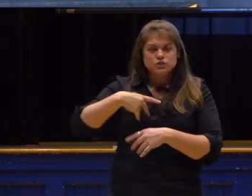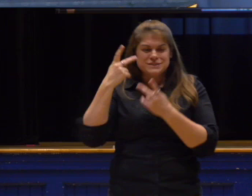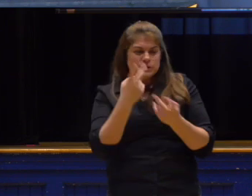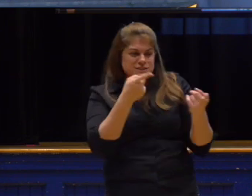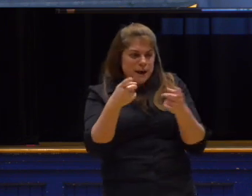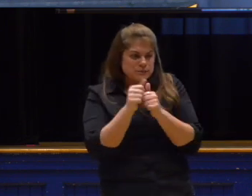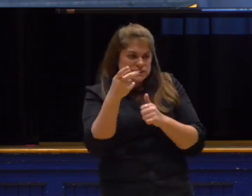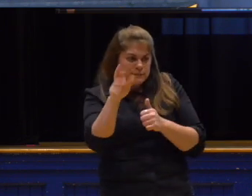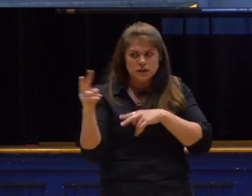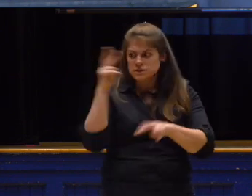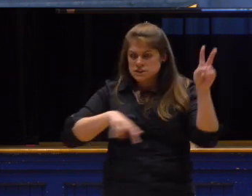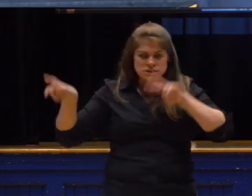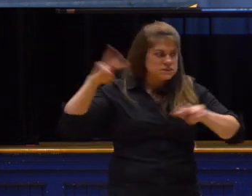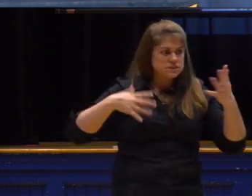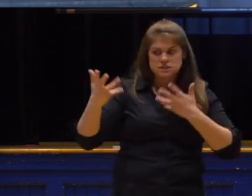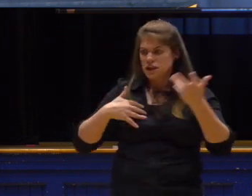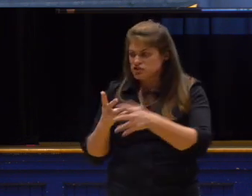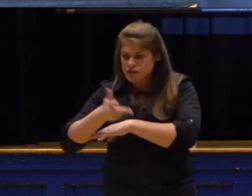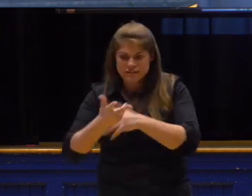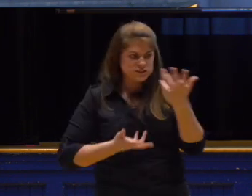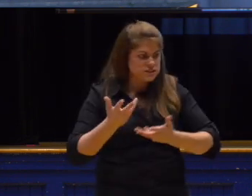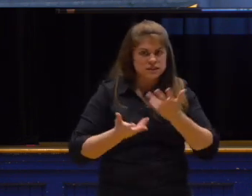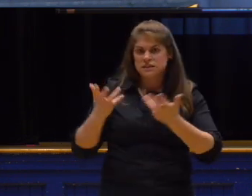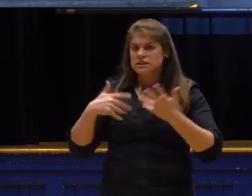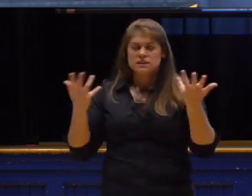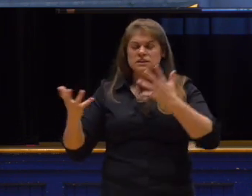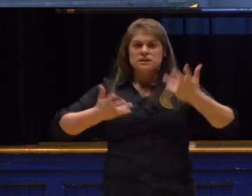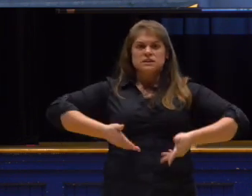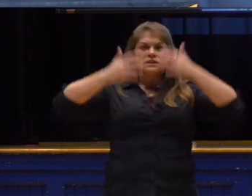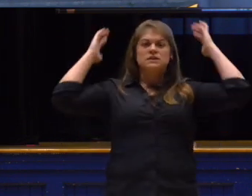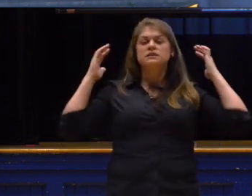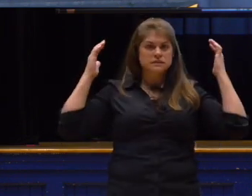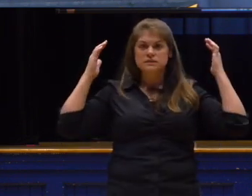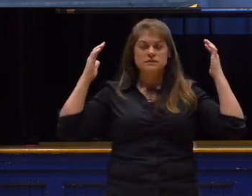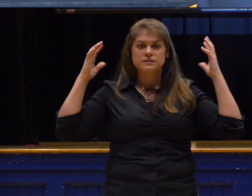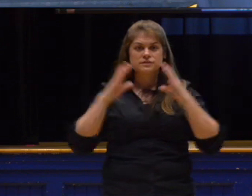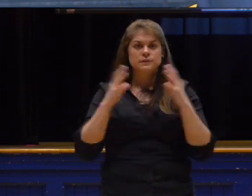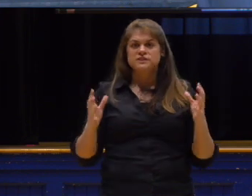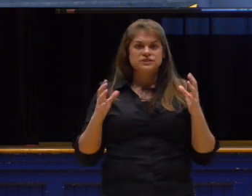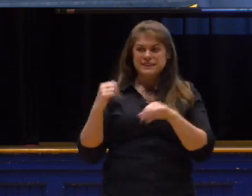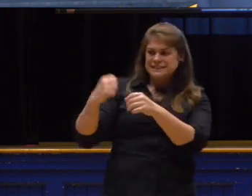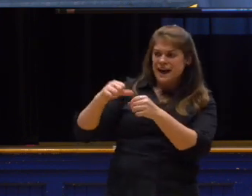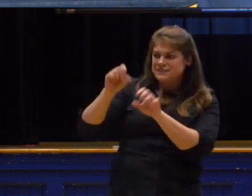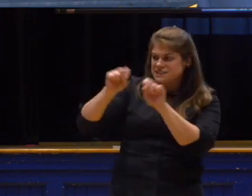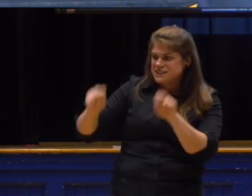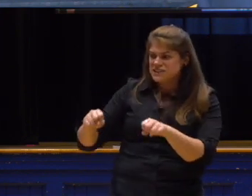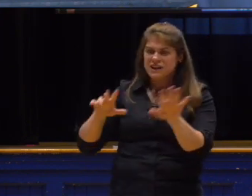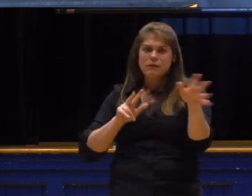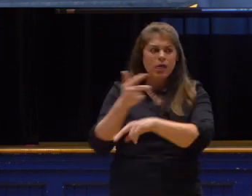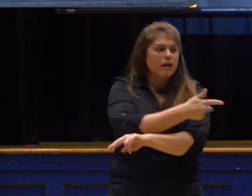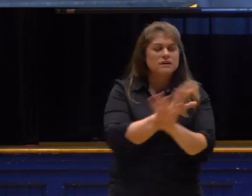what's coming out of Ormond, who's coming out of Benson's Bagels taking a right, and who's coming out of the gas station with the Dunkin' Donuts taking a